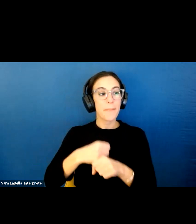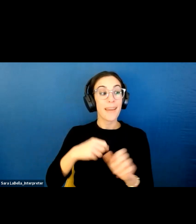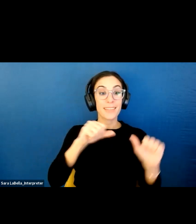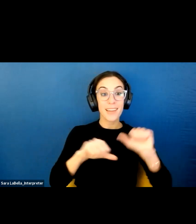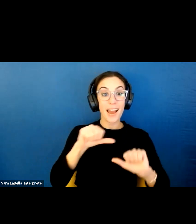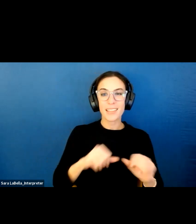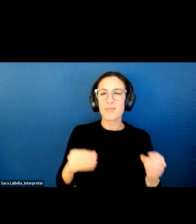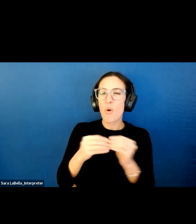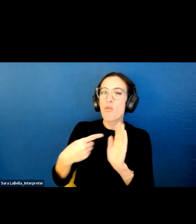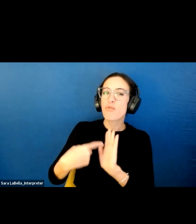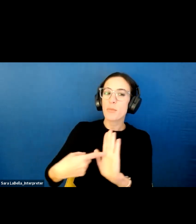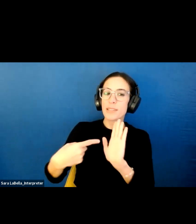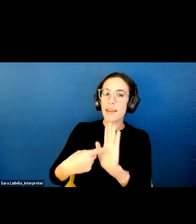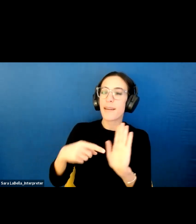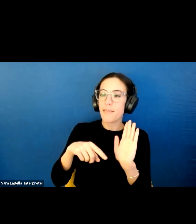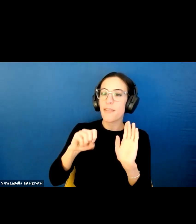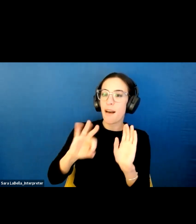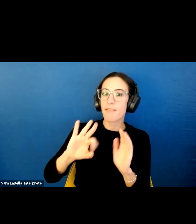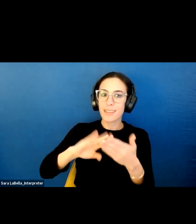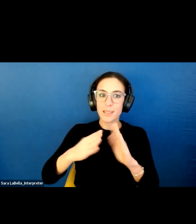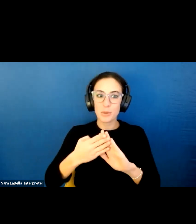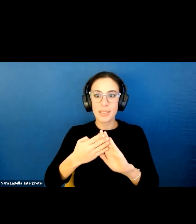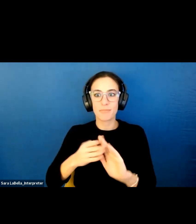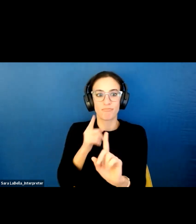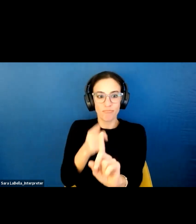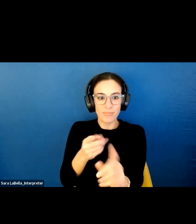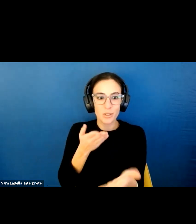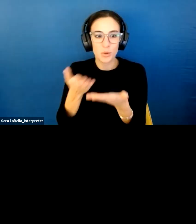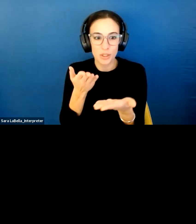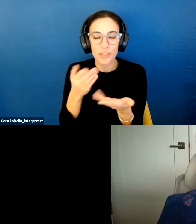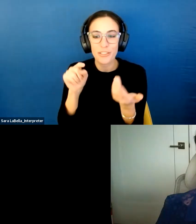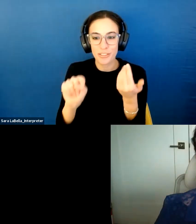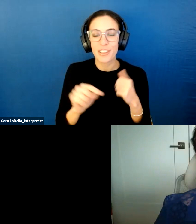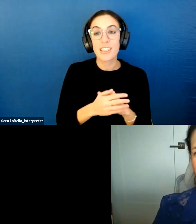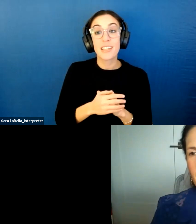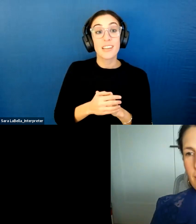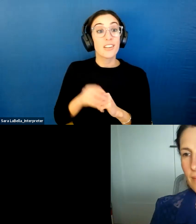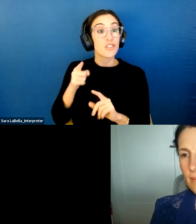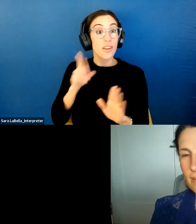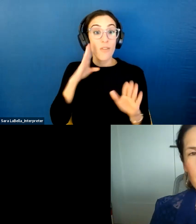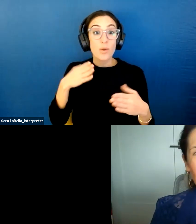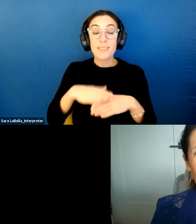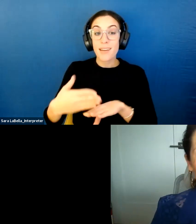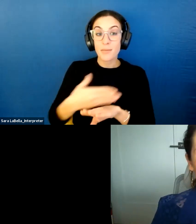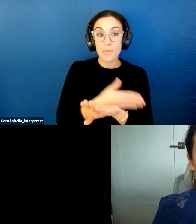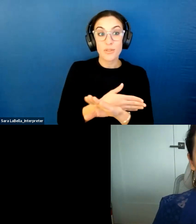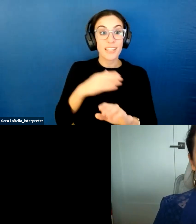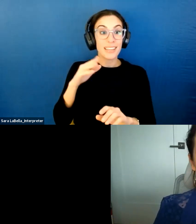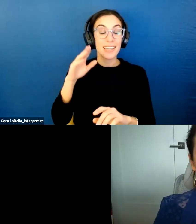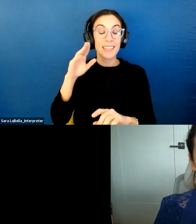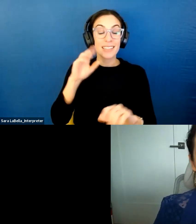of the community it's meant to serve. Towards this goal, she focuses on improving scientific training and